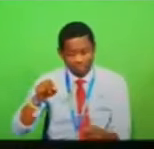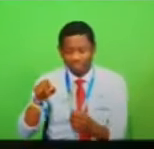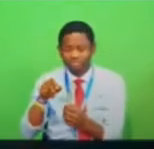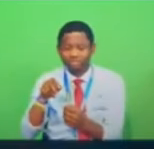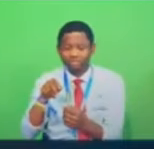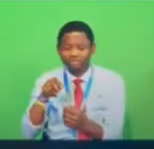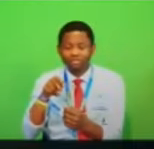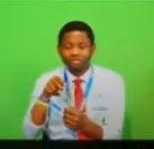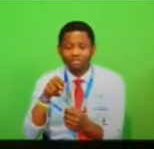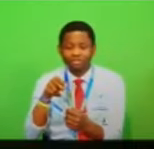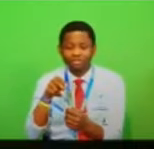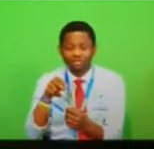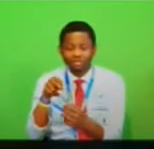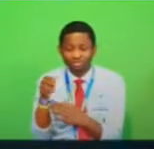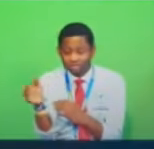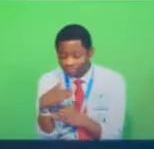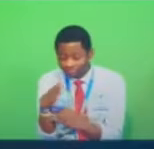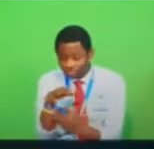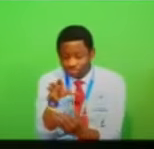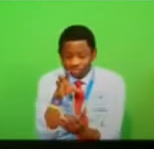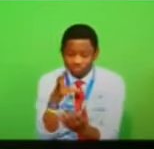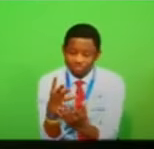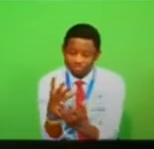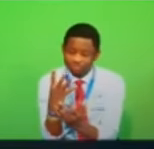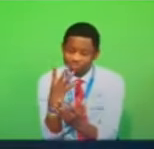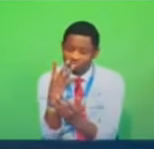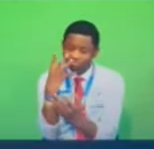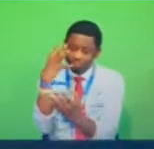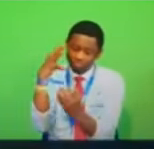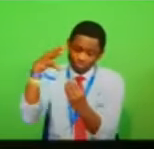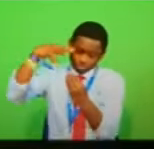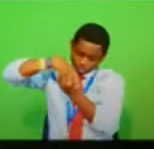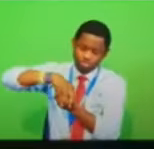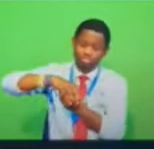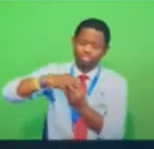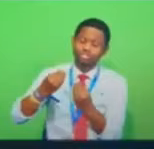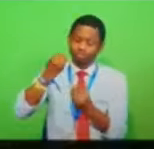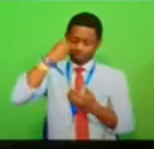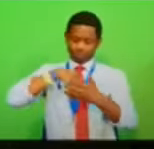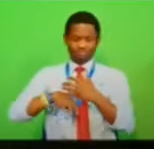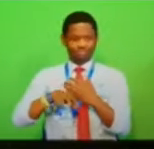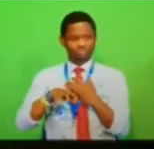punishment. It was actually a mission support from heaven. God was supporting him so that they would accept